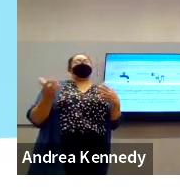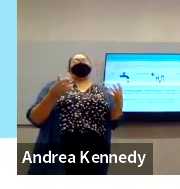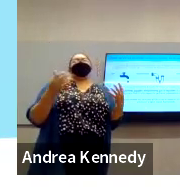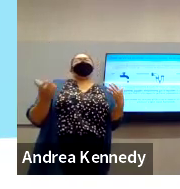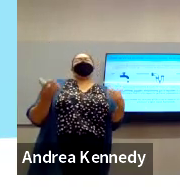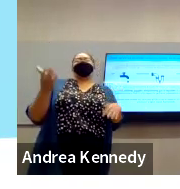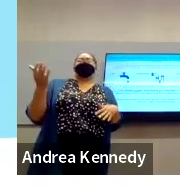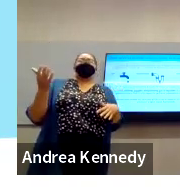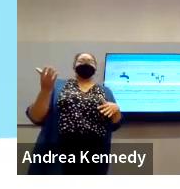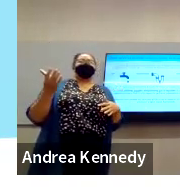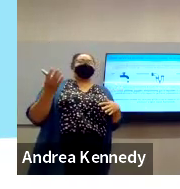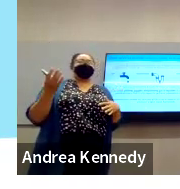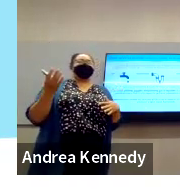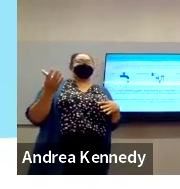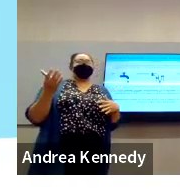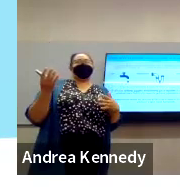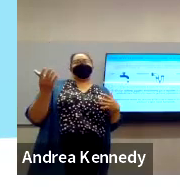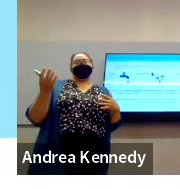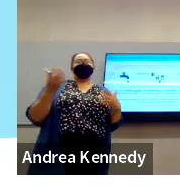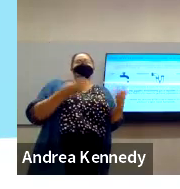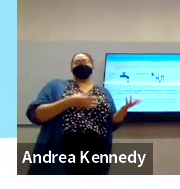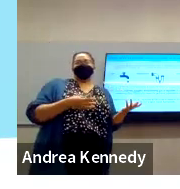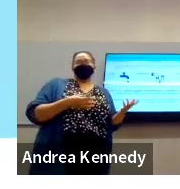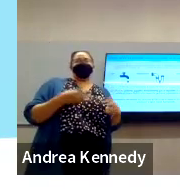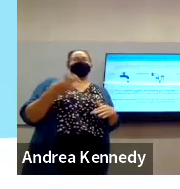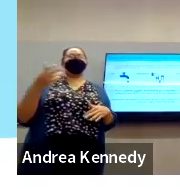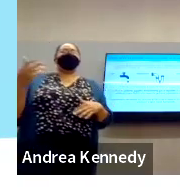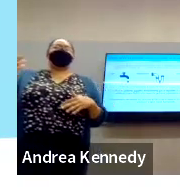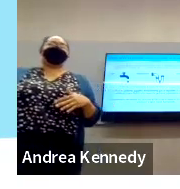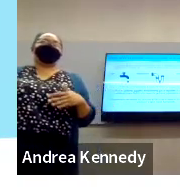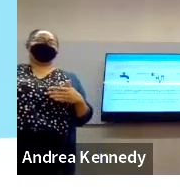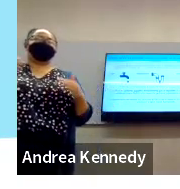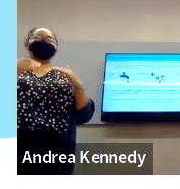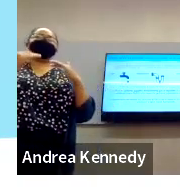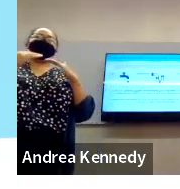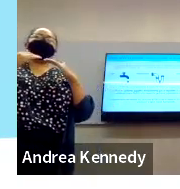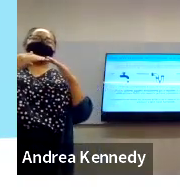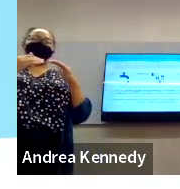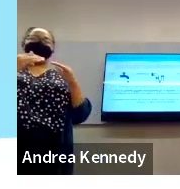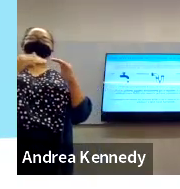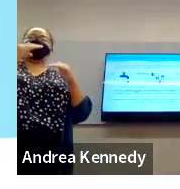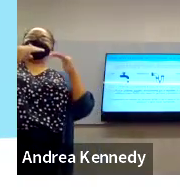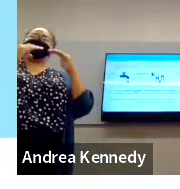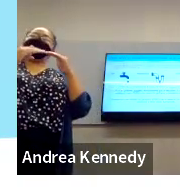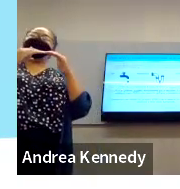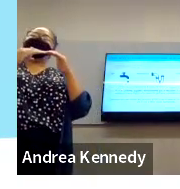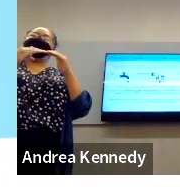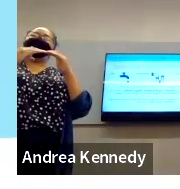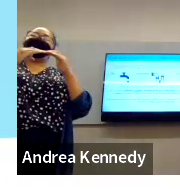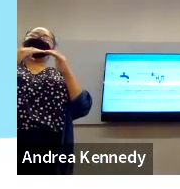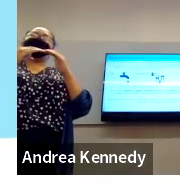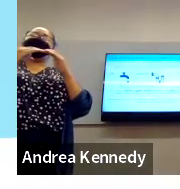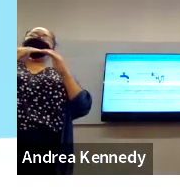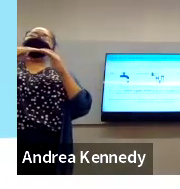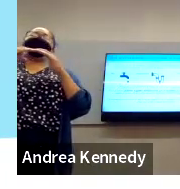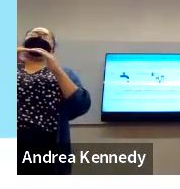year. And you might get a rent decrease or it might be an increase, but it will just be a one-time adjustment.